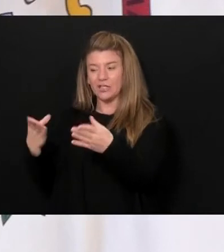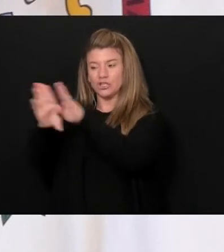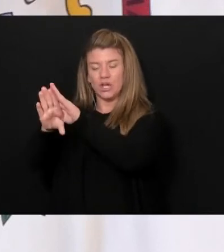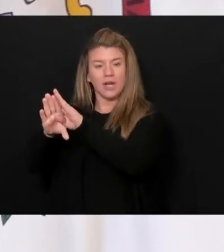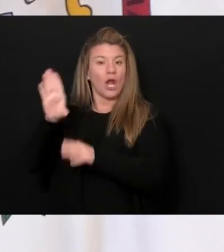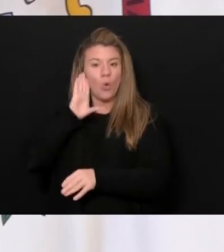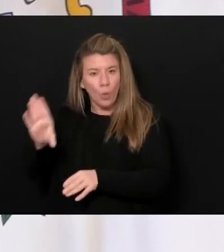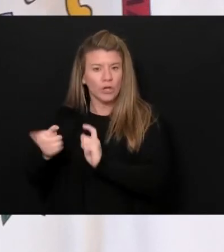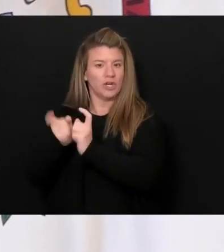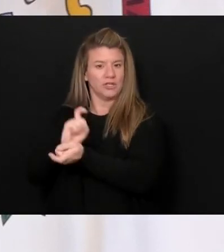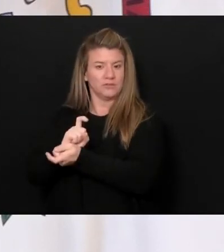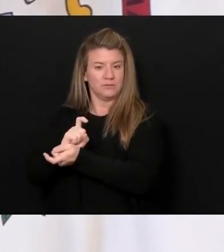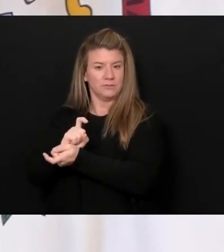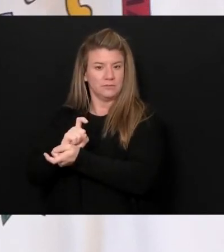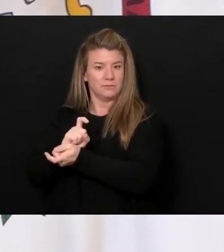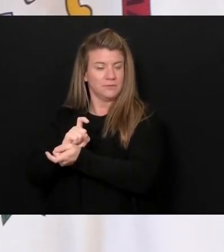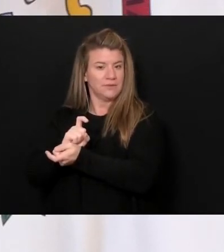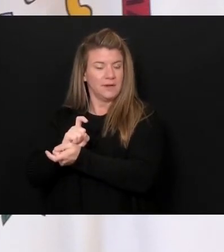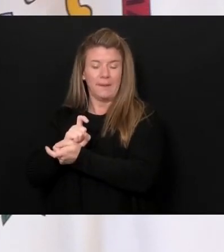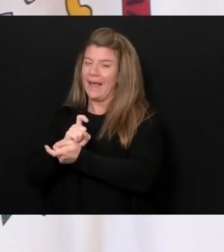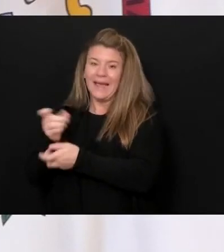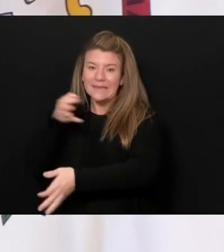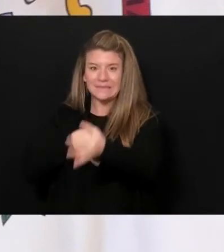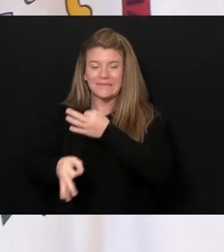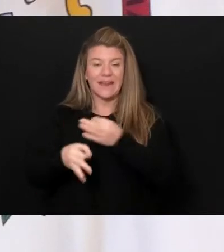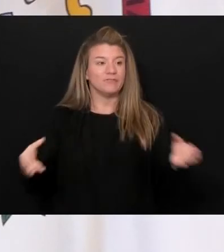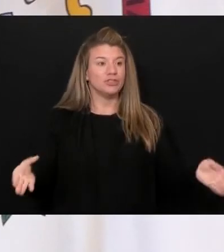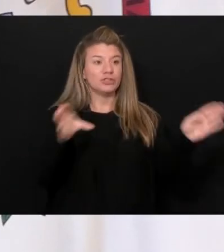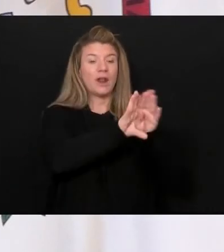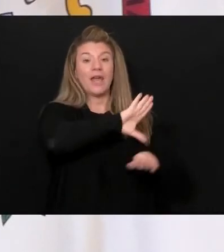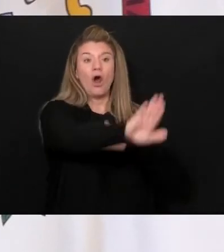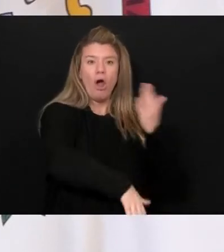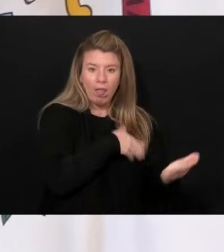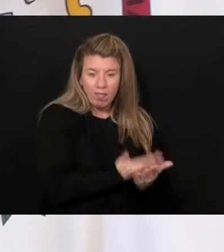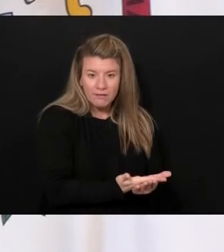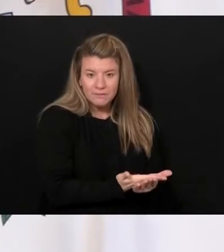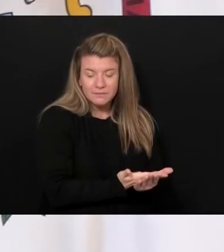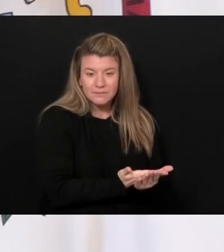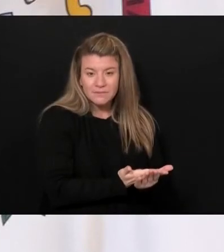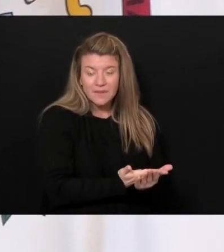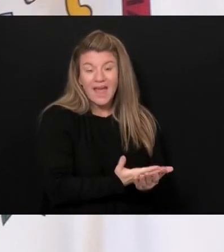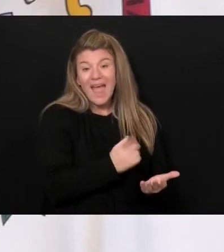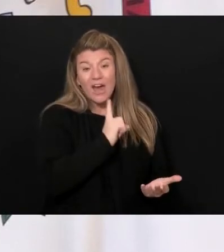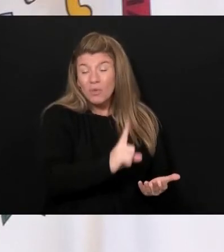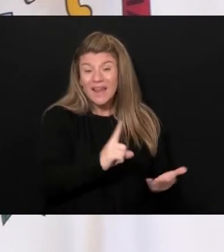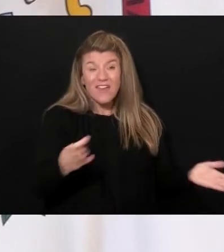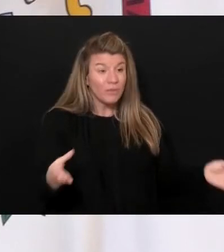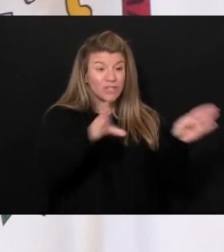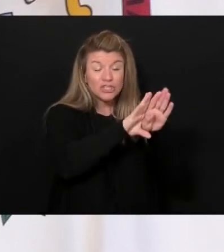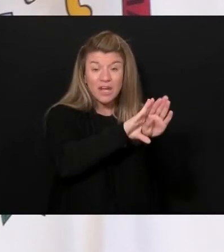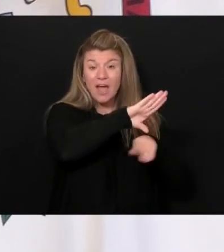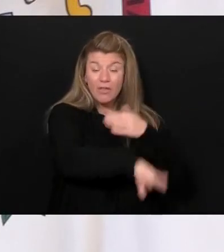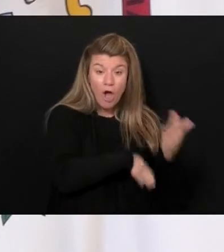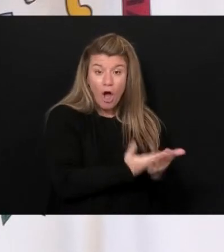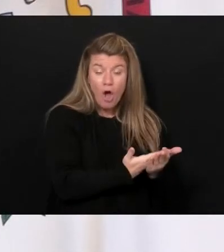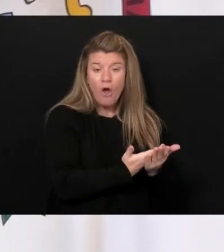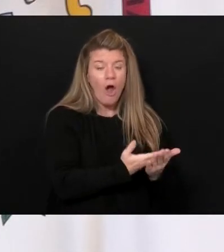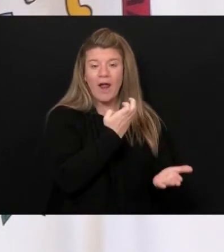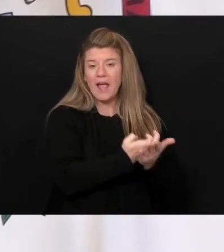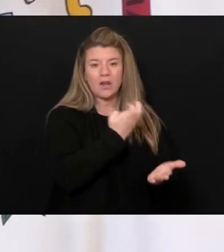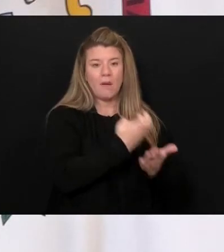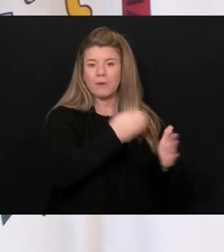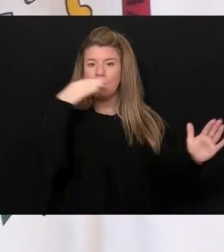of a wholesale shutdown all across our land, which I think would be devastating beyond belief. Now,